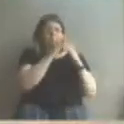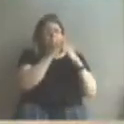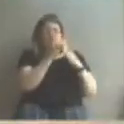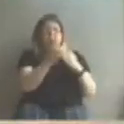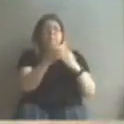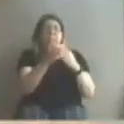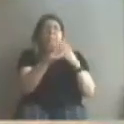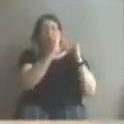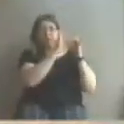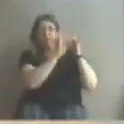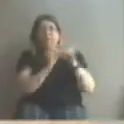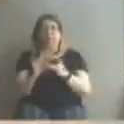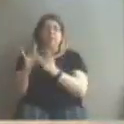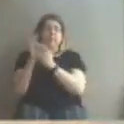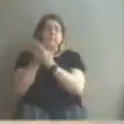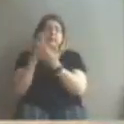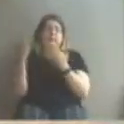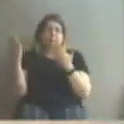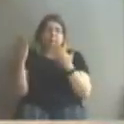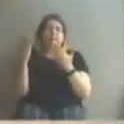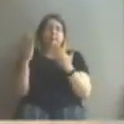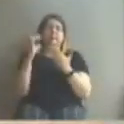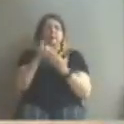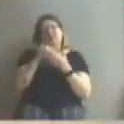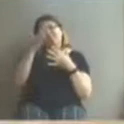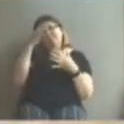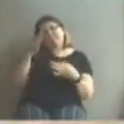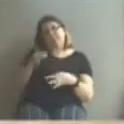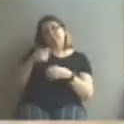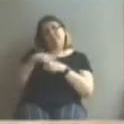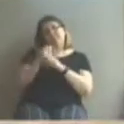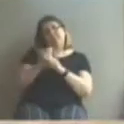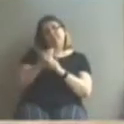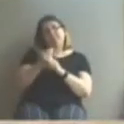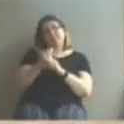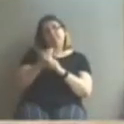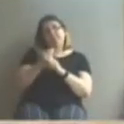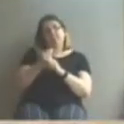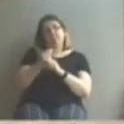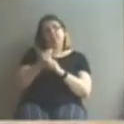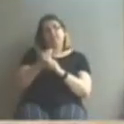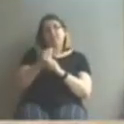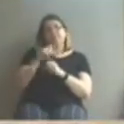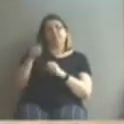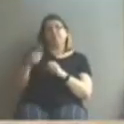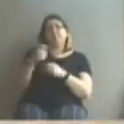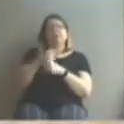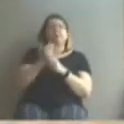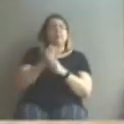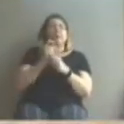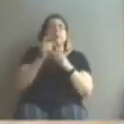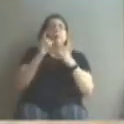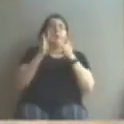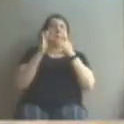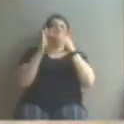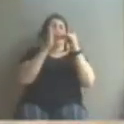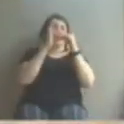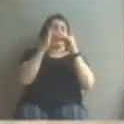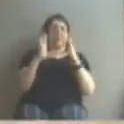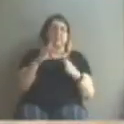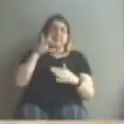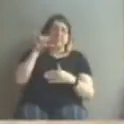directing a unified thing, which was the decision that was made to just create a coordinator of that